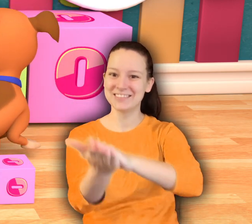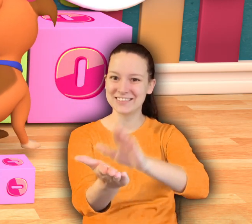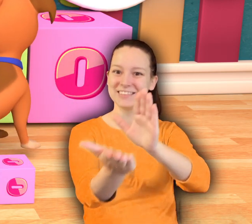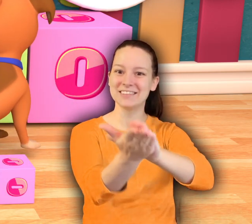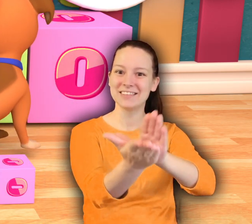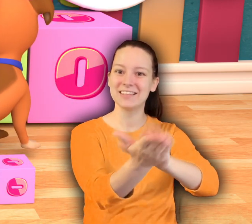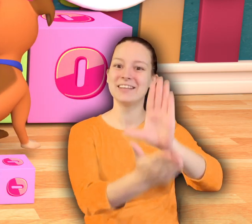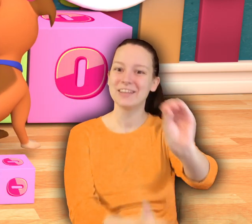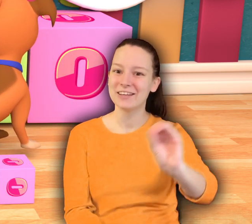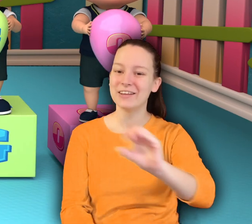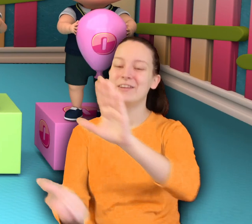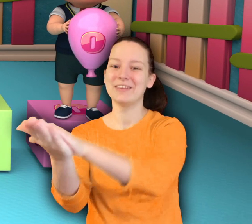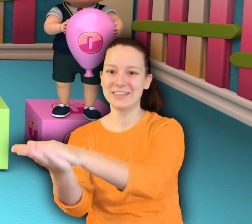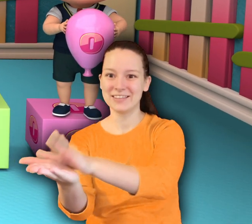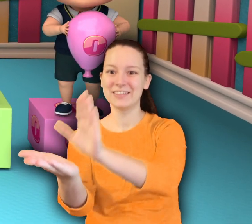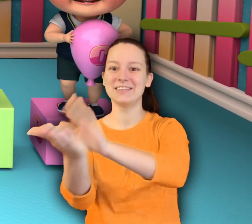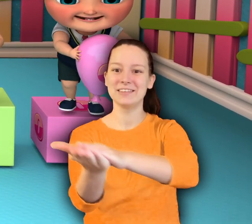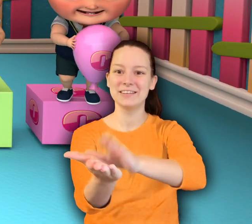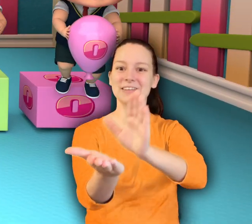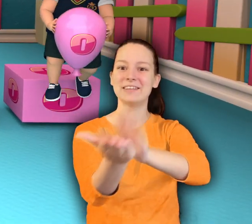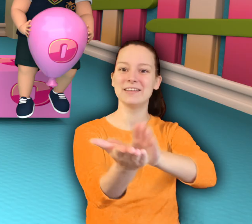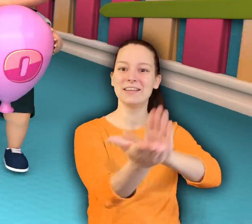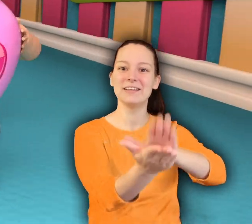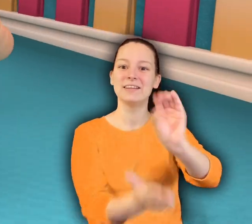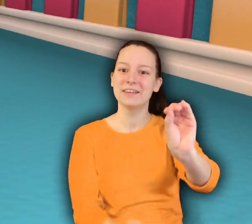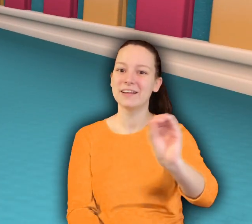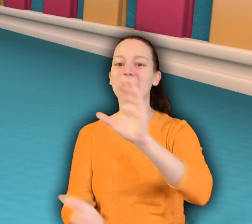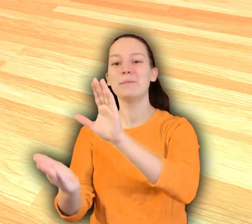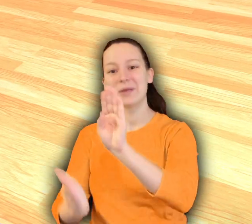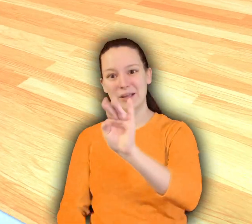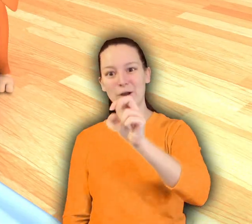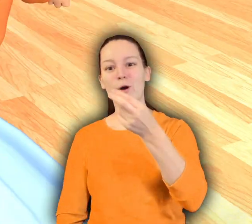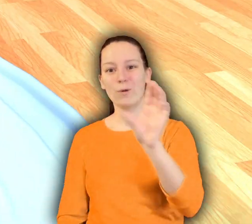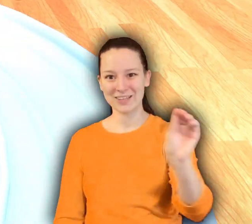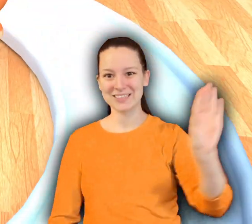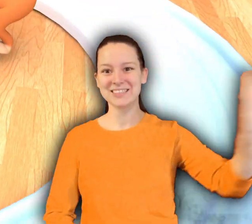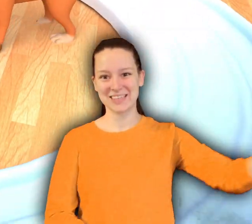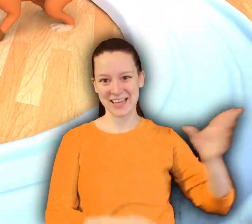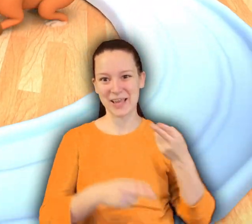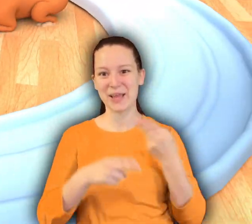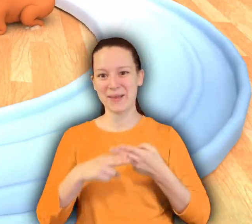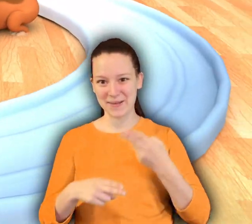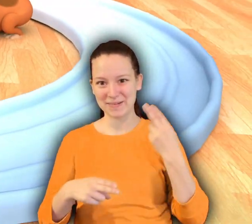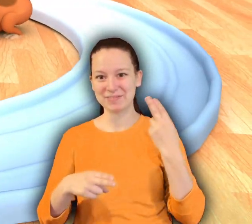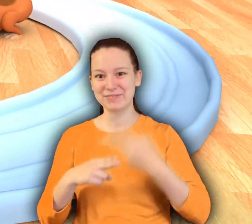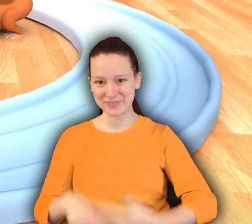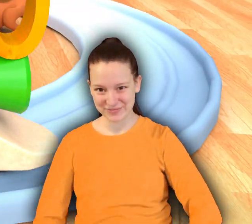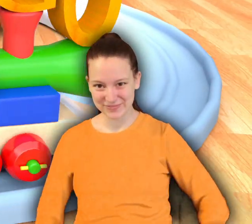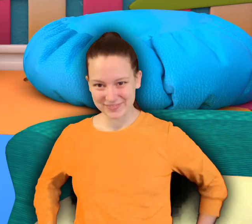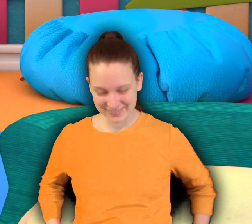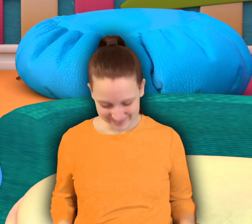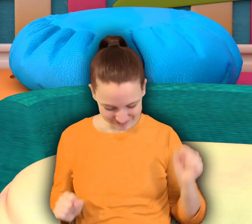Oh, oh, oh, and Bingo was his name, oh